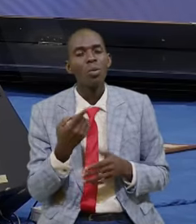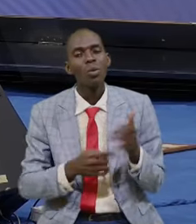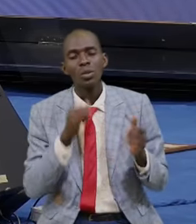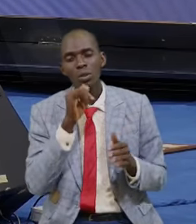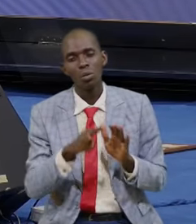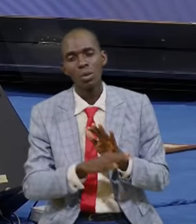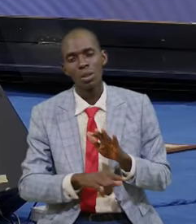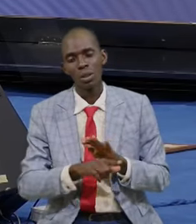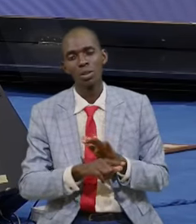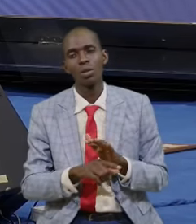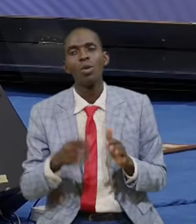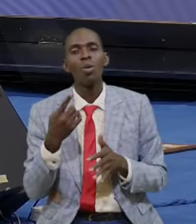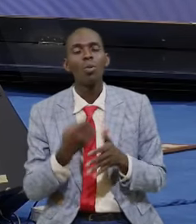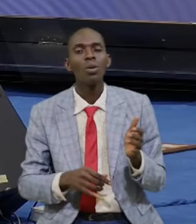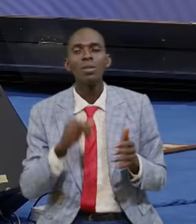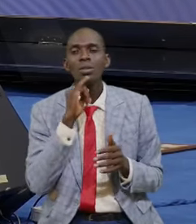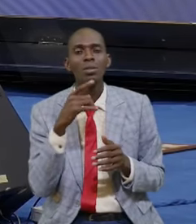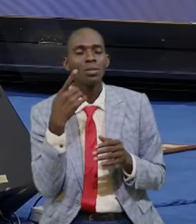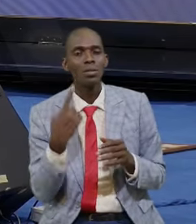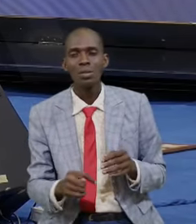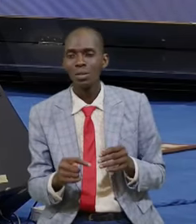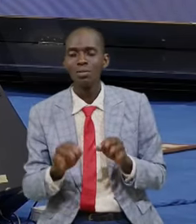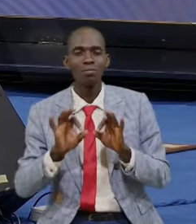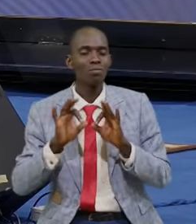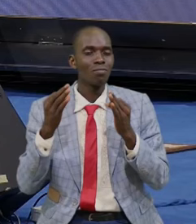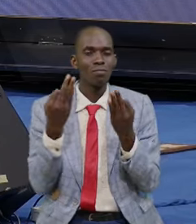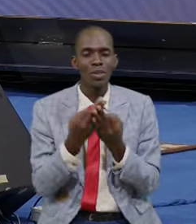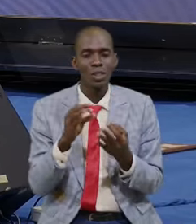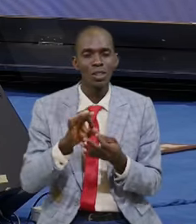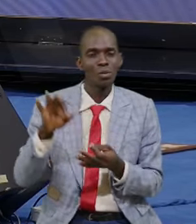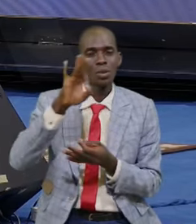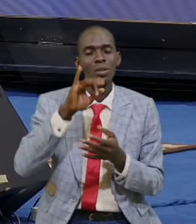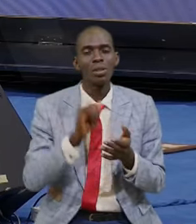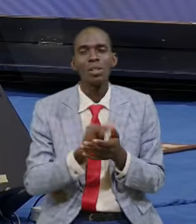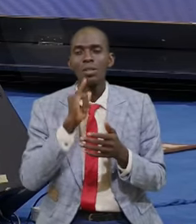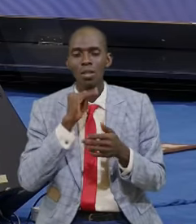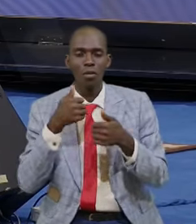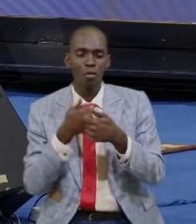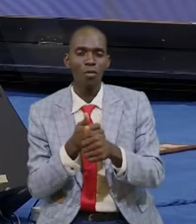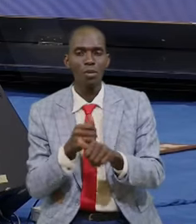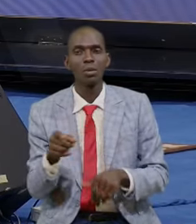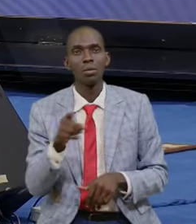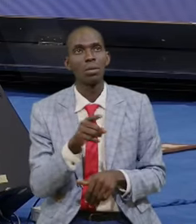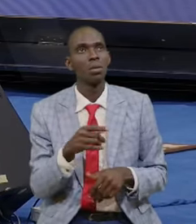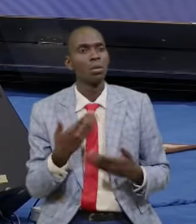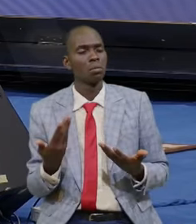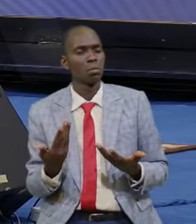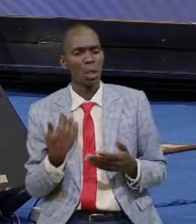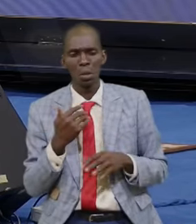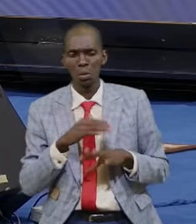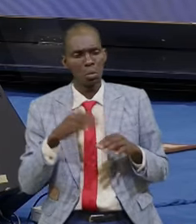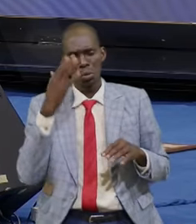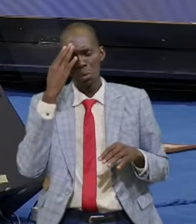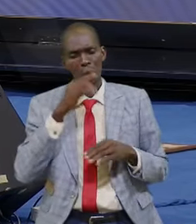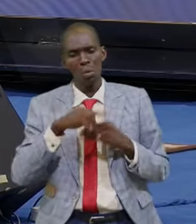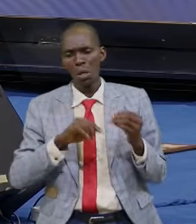the territorial spirit that's following after you? You say, I don't know about any territorial spirit.